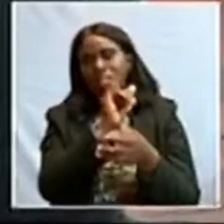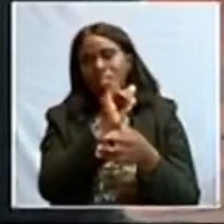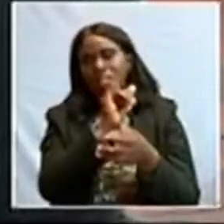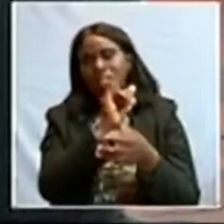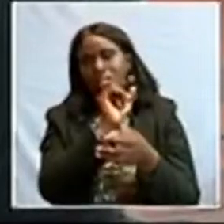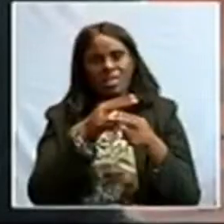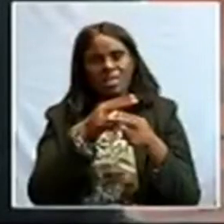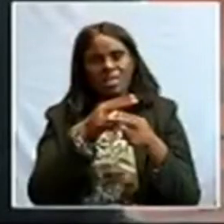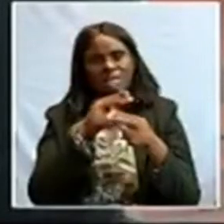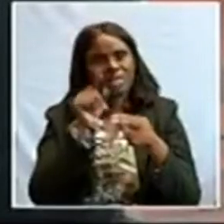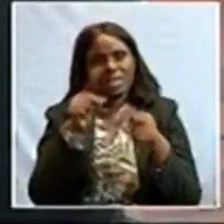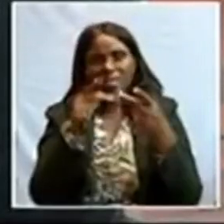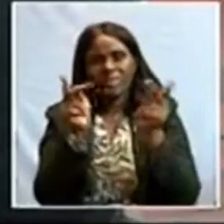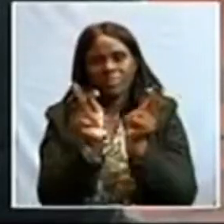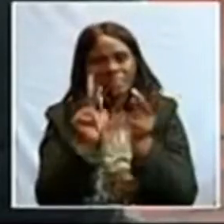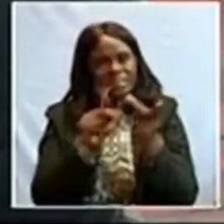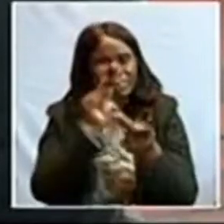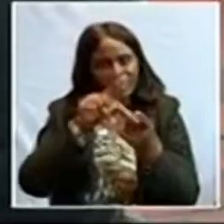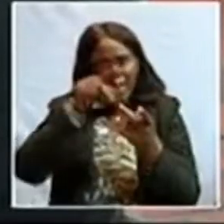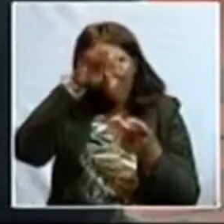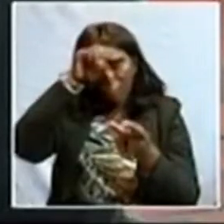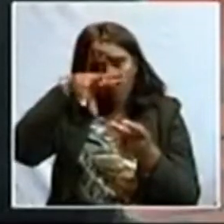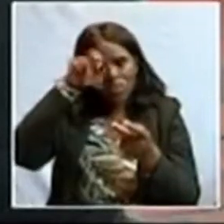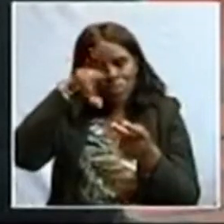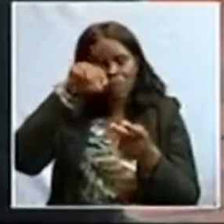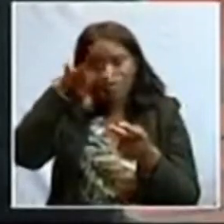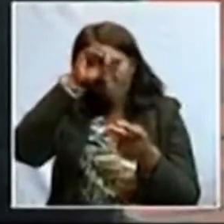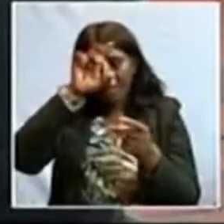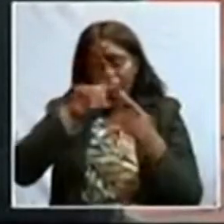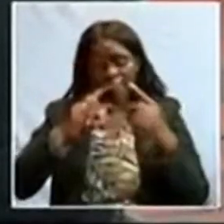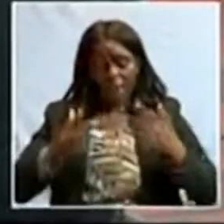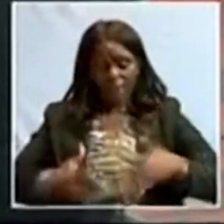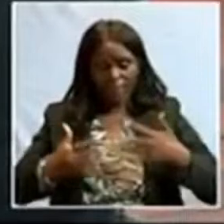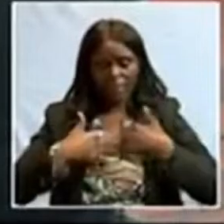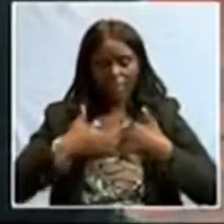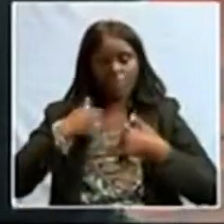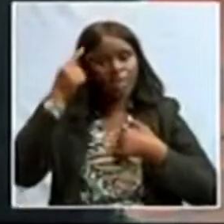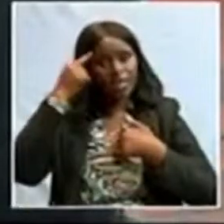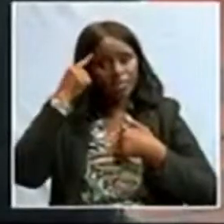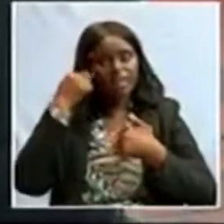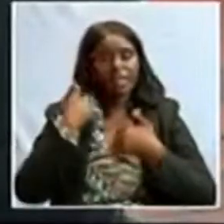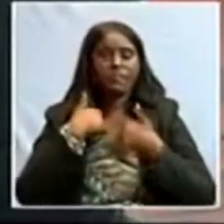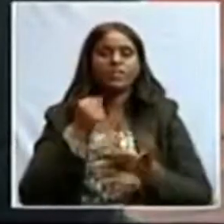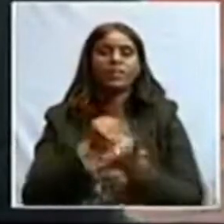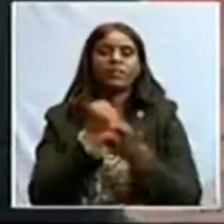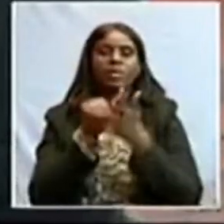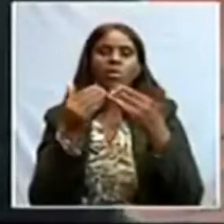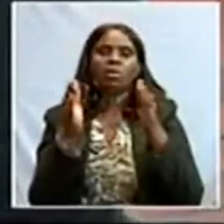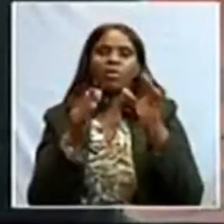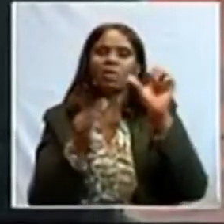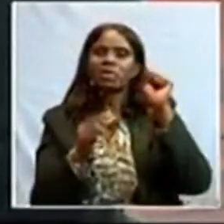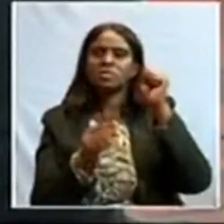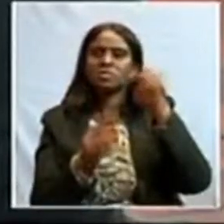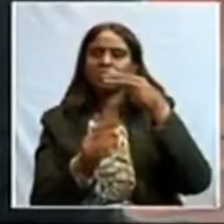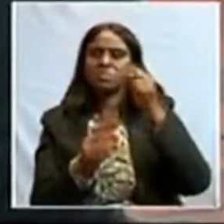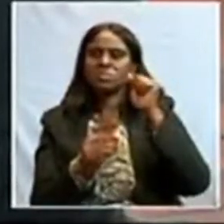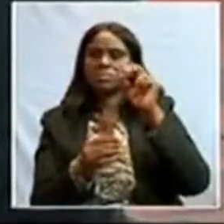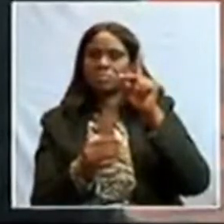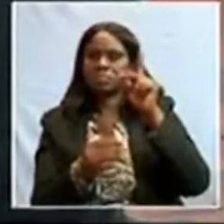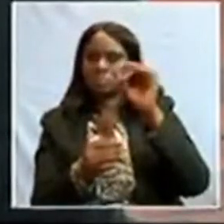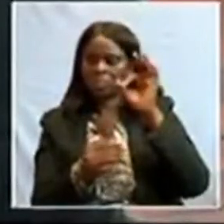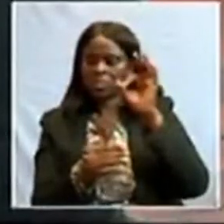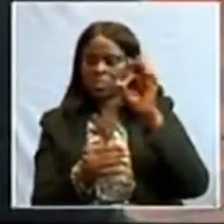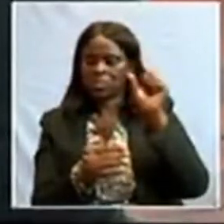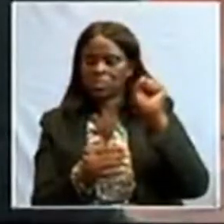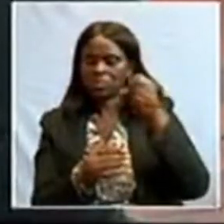a ghost mine. We are happy that the government has taken a step to reopen Shaft 28, where we expect